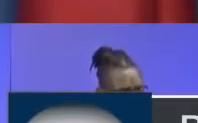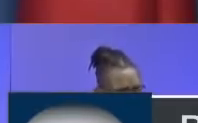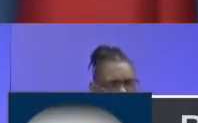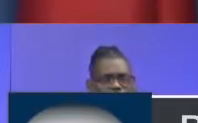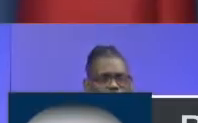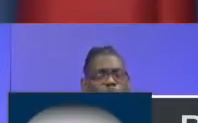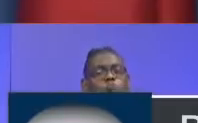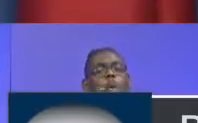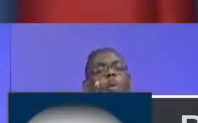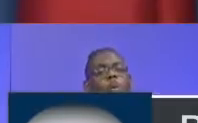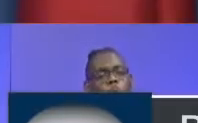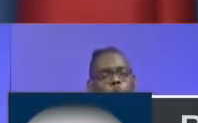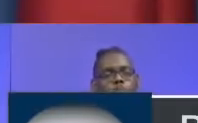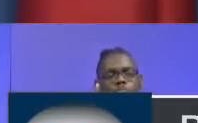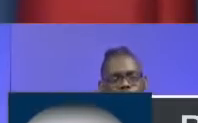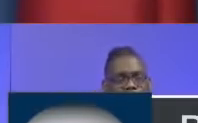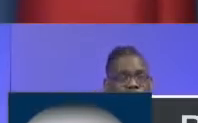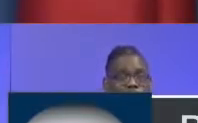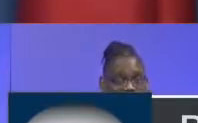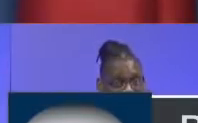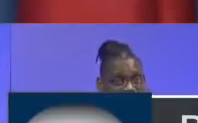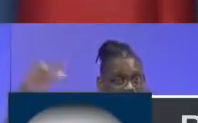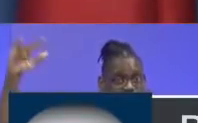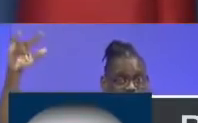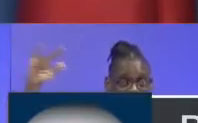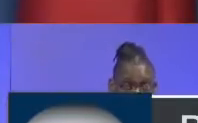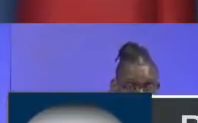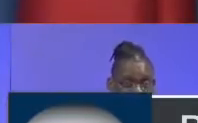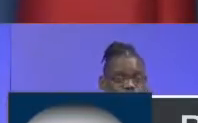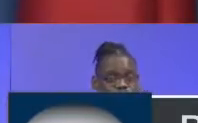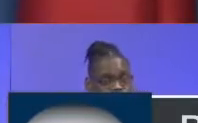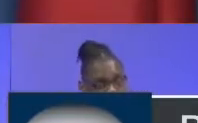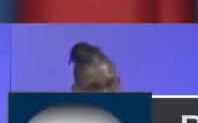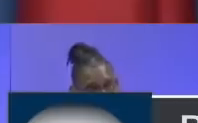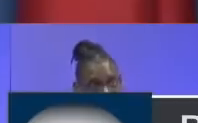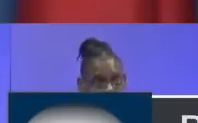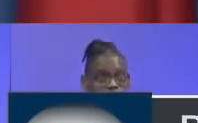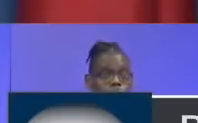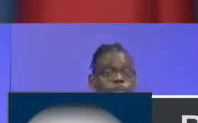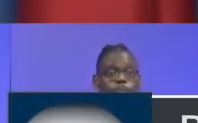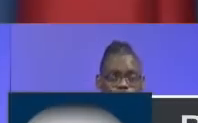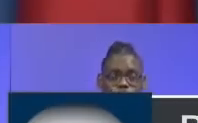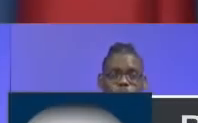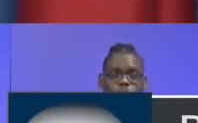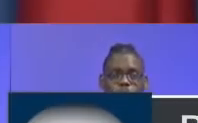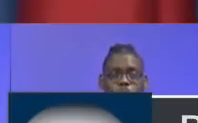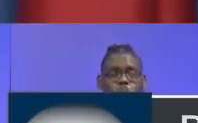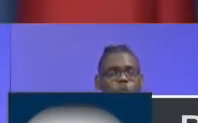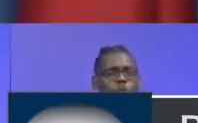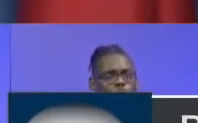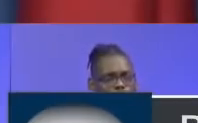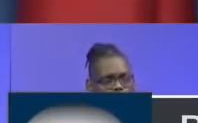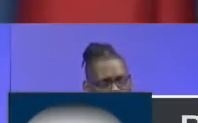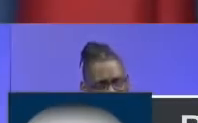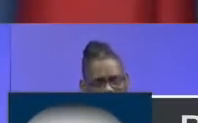traffic controllers, TN Tech, WASA, we're well accustomed now because of the operation to know, as Prime Minister